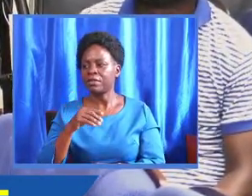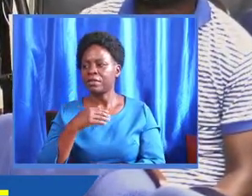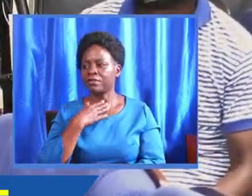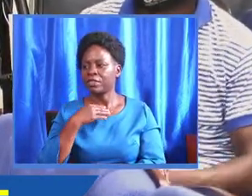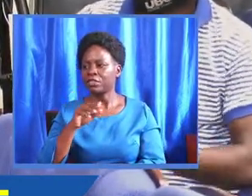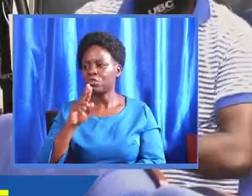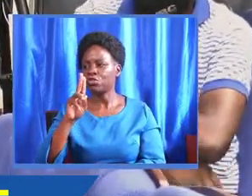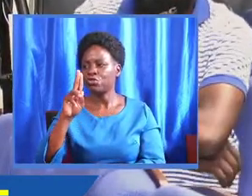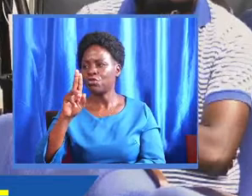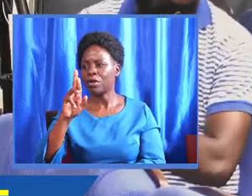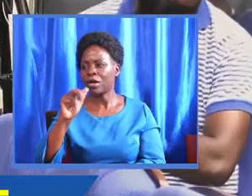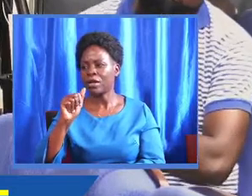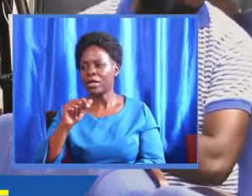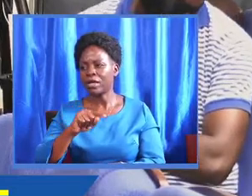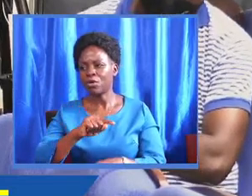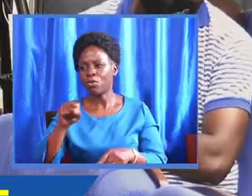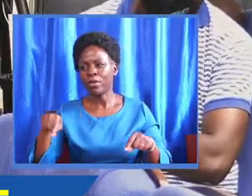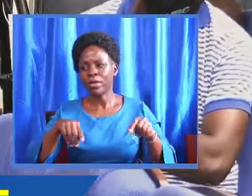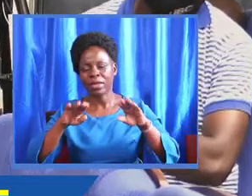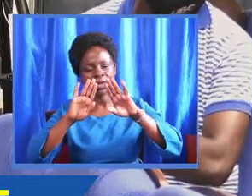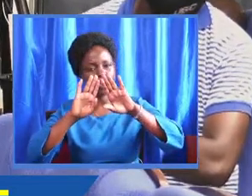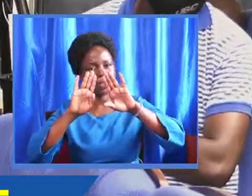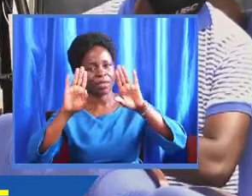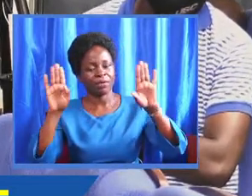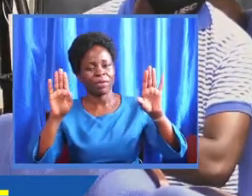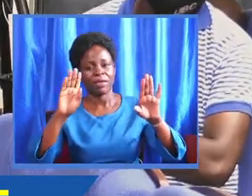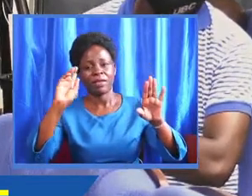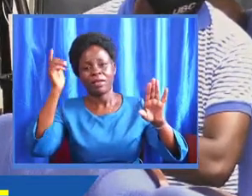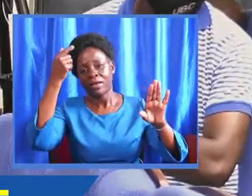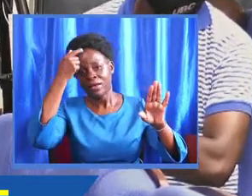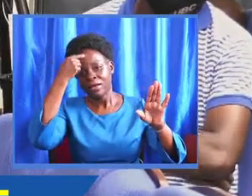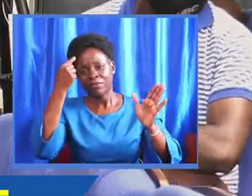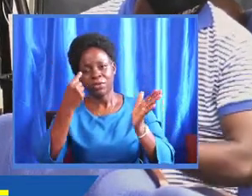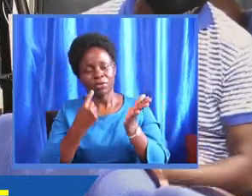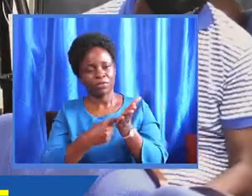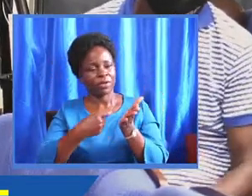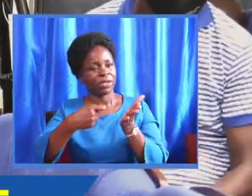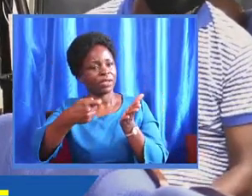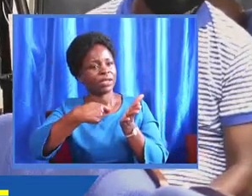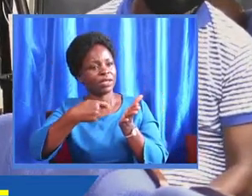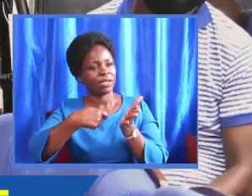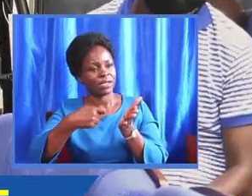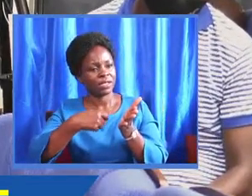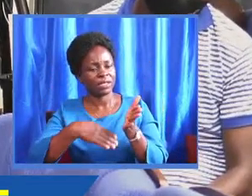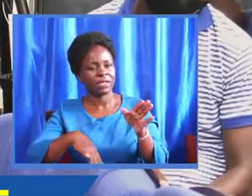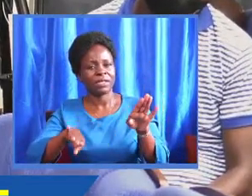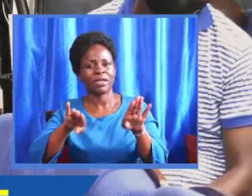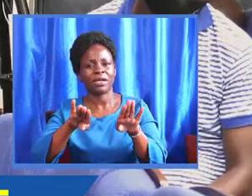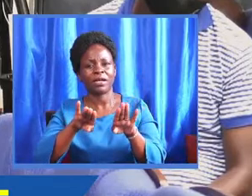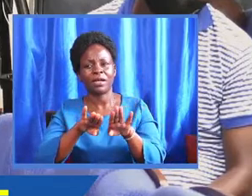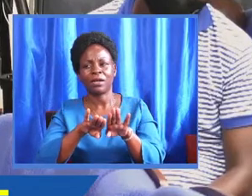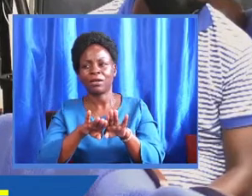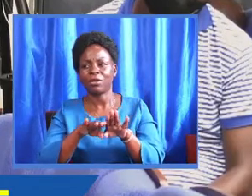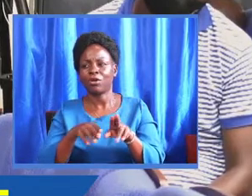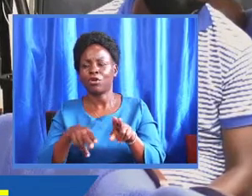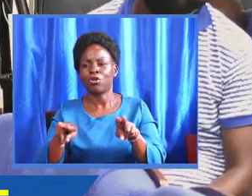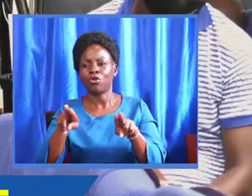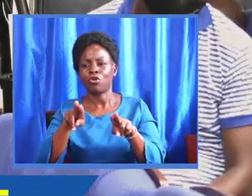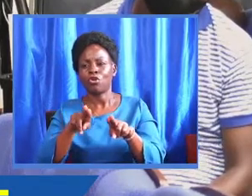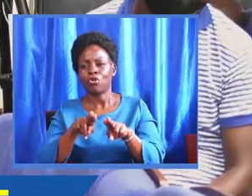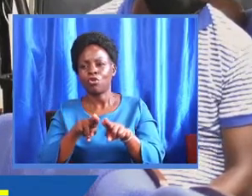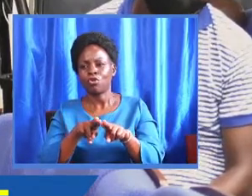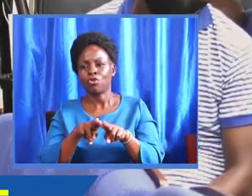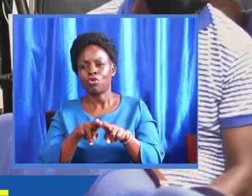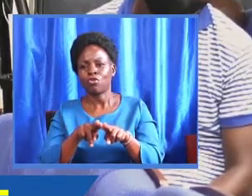URA, we are aware that the government of Uganda signed an agreement or a contract with